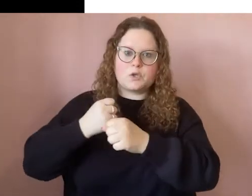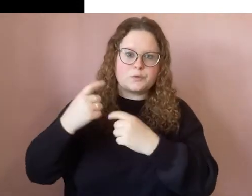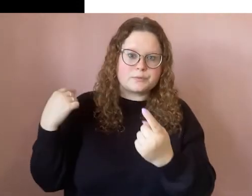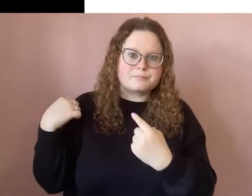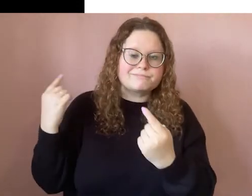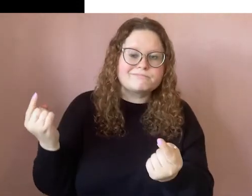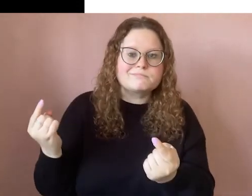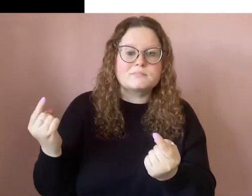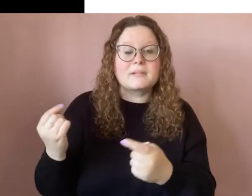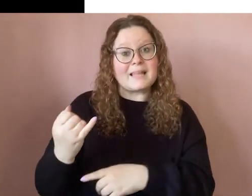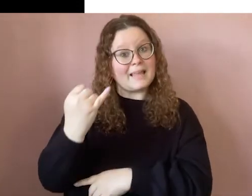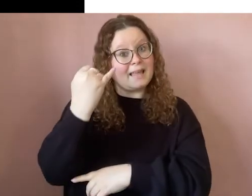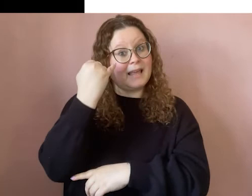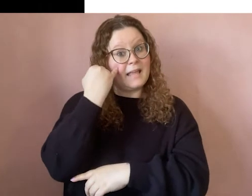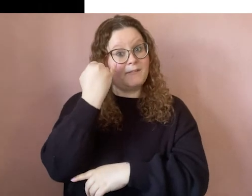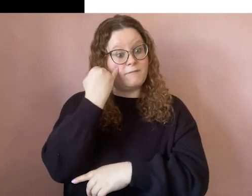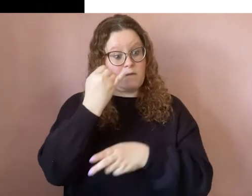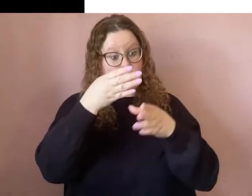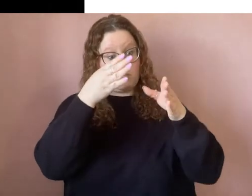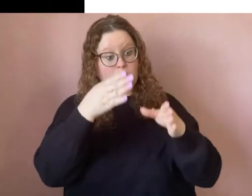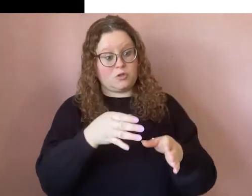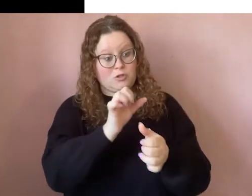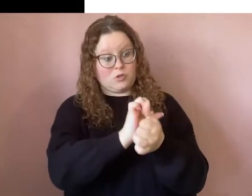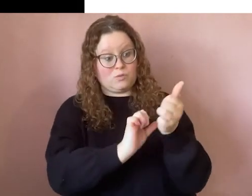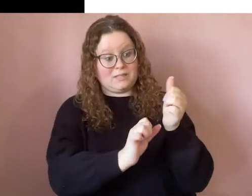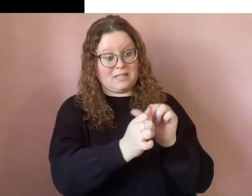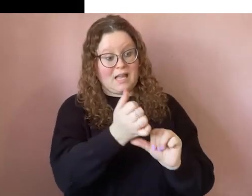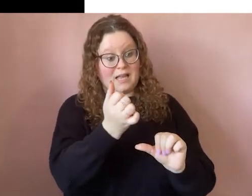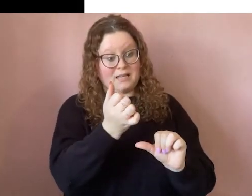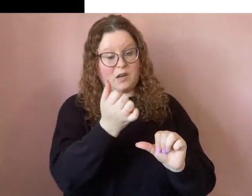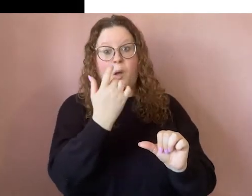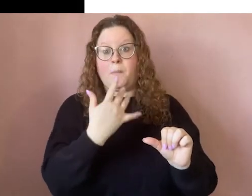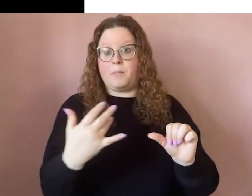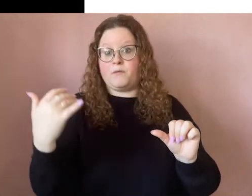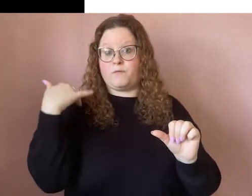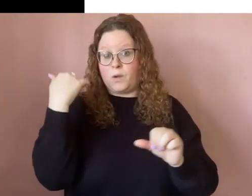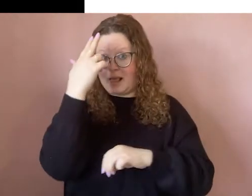prone to violence, resentful, isolated.